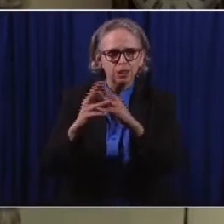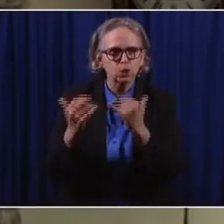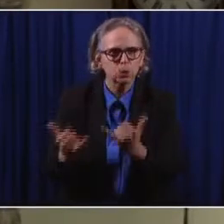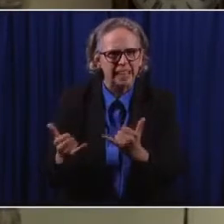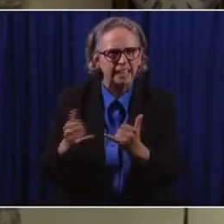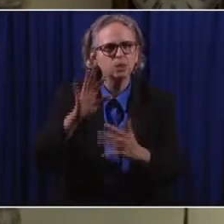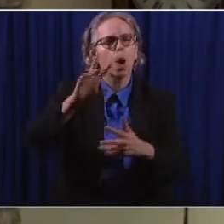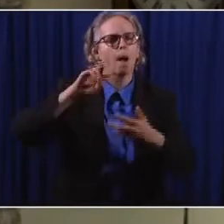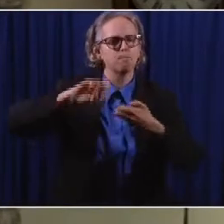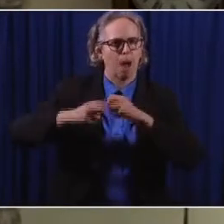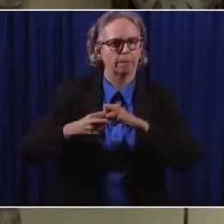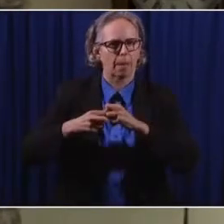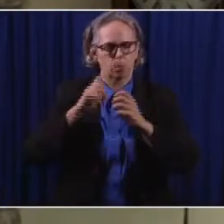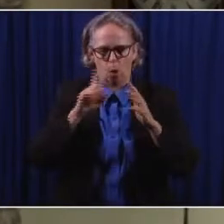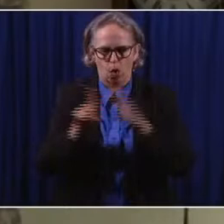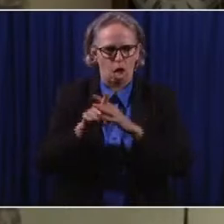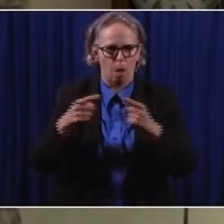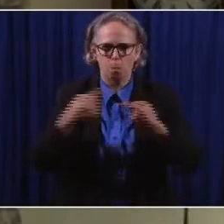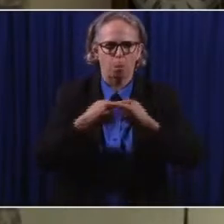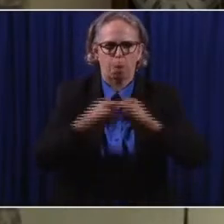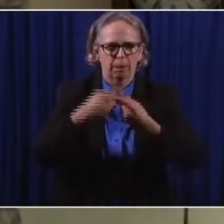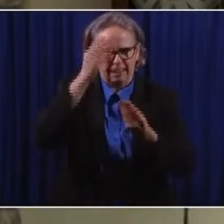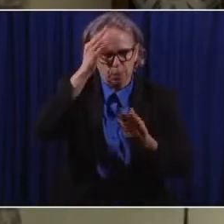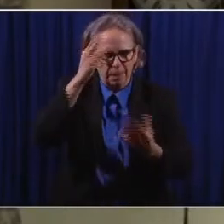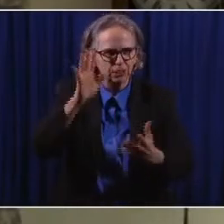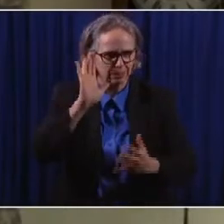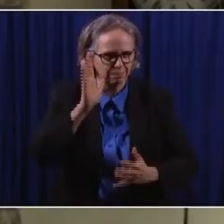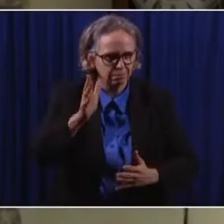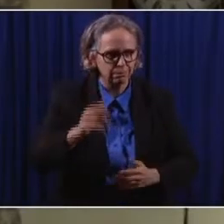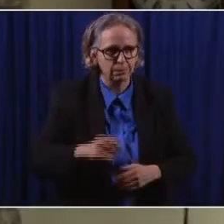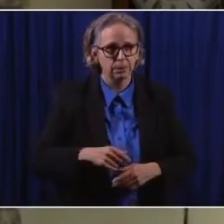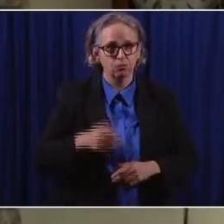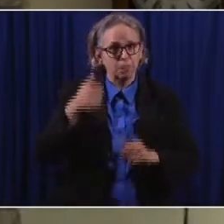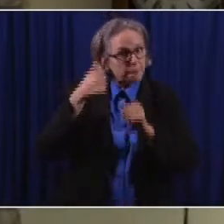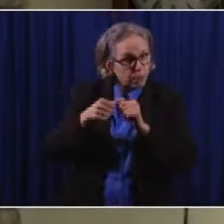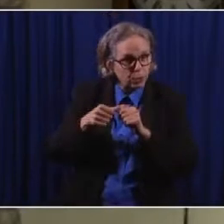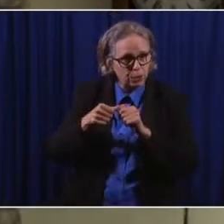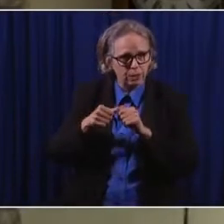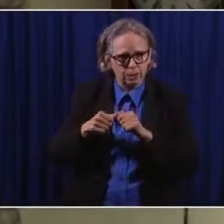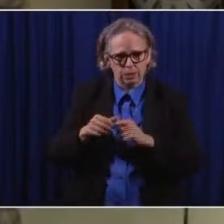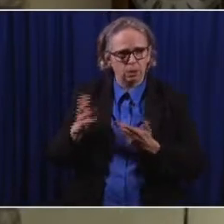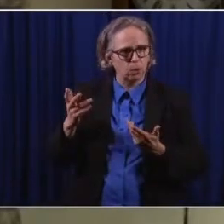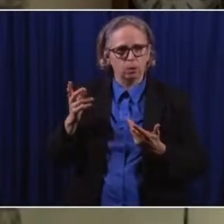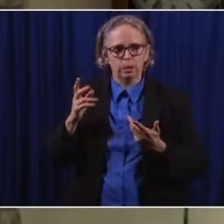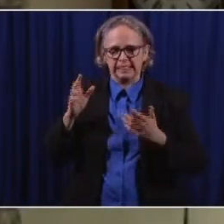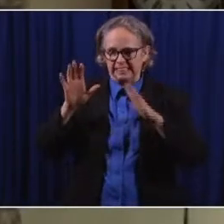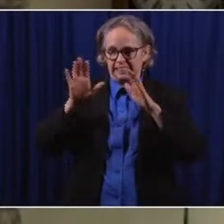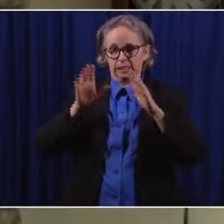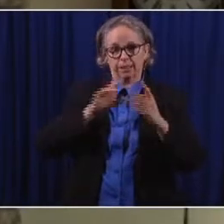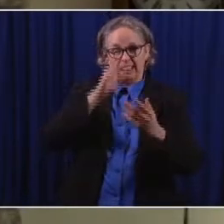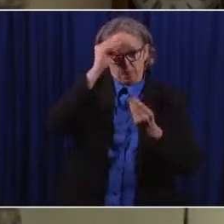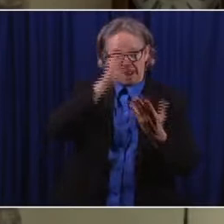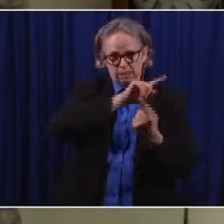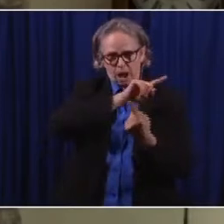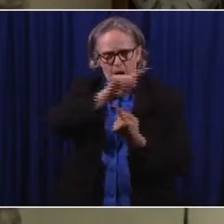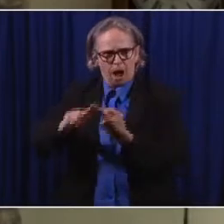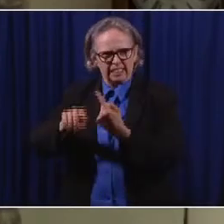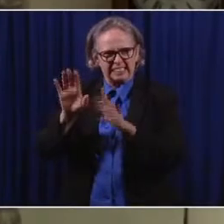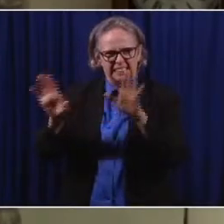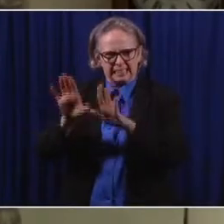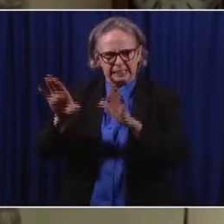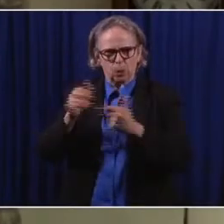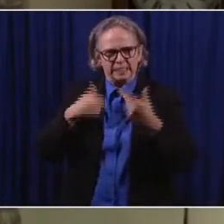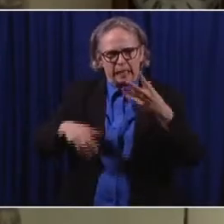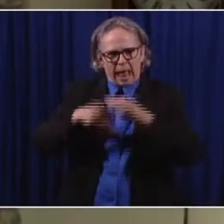Keep in mind that this goes through Sunday. And so the data would be relevant as of Sunday. If somebody makes an announcement of something